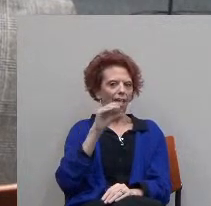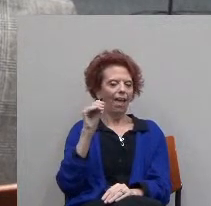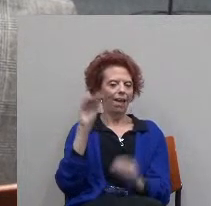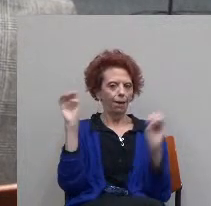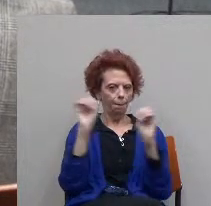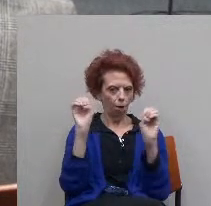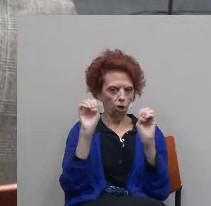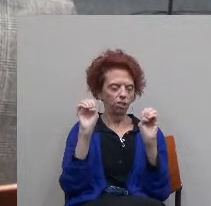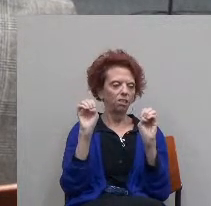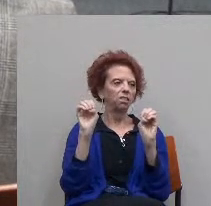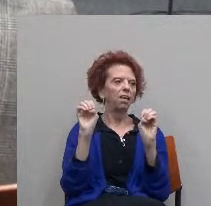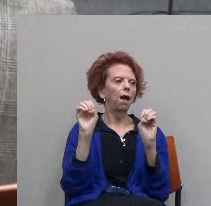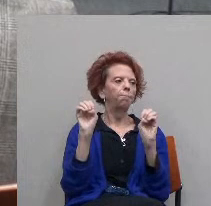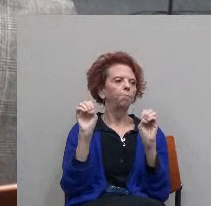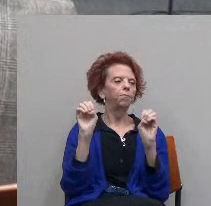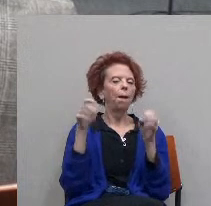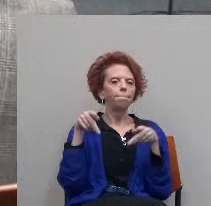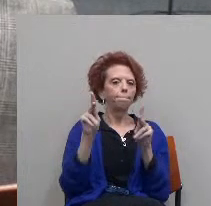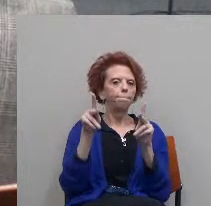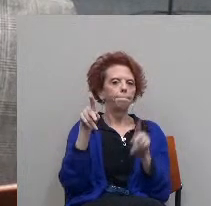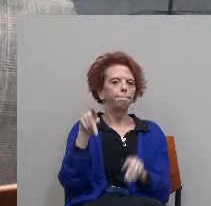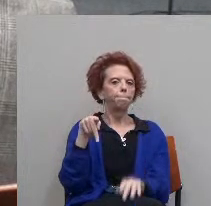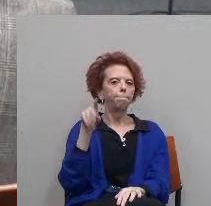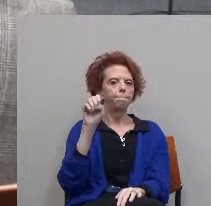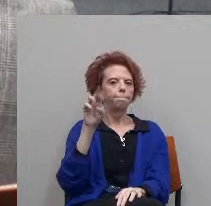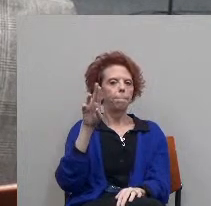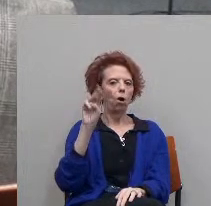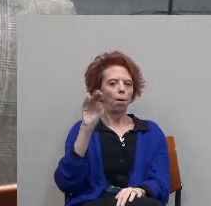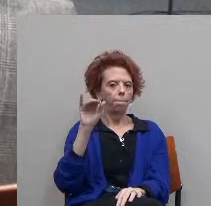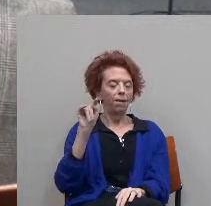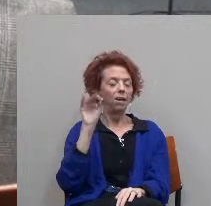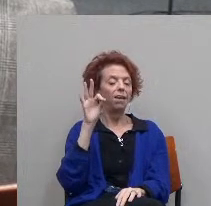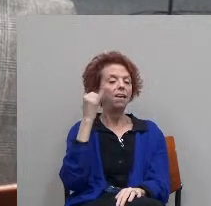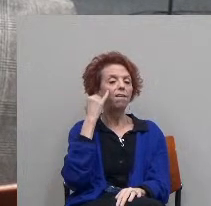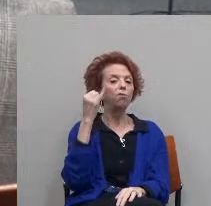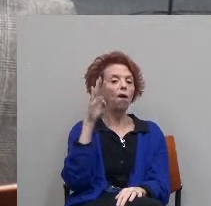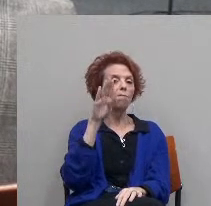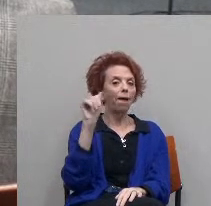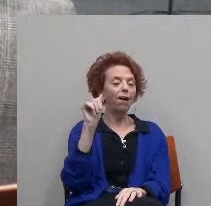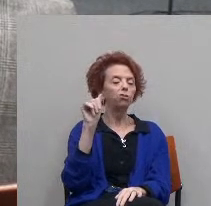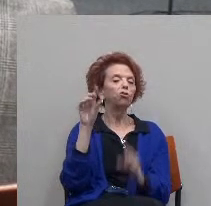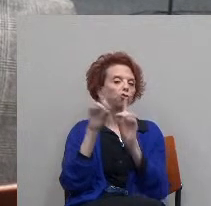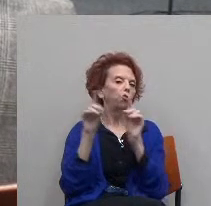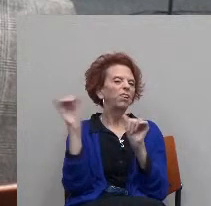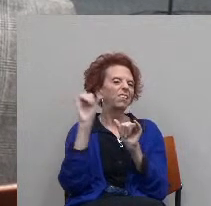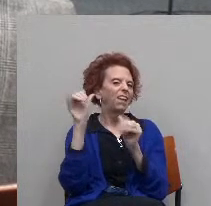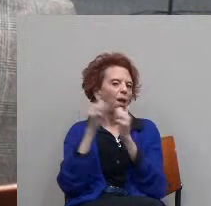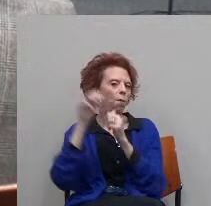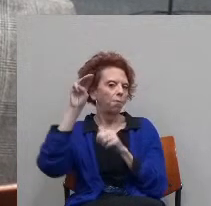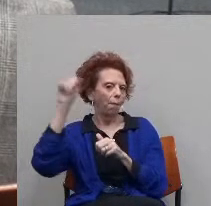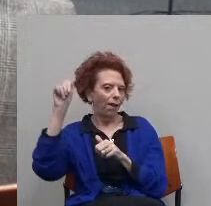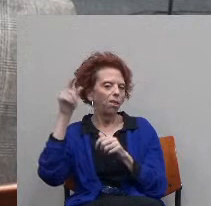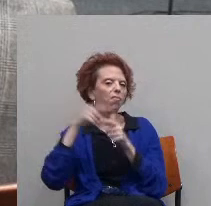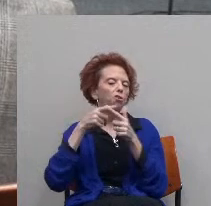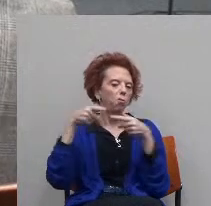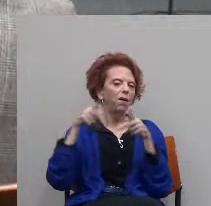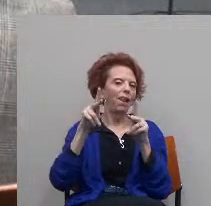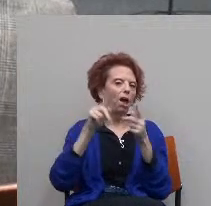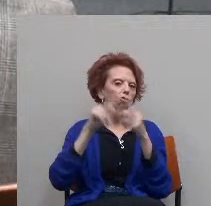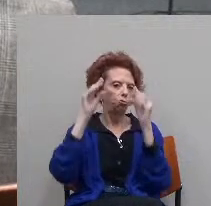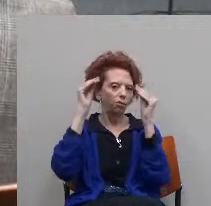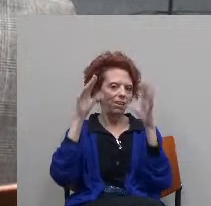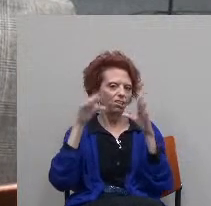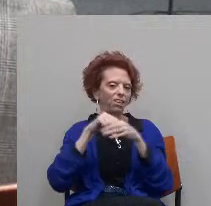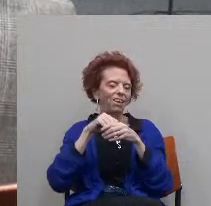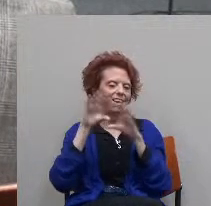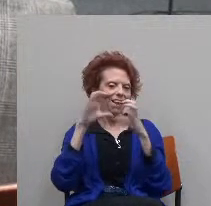and emergency permits. So if you have a bachelor's degree, similar to what they did with the master's degree, you would be allowed to teach